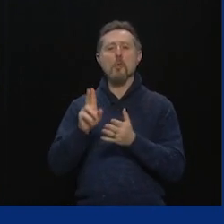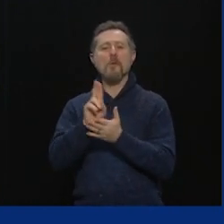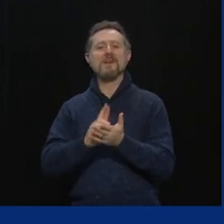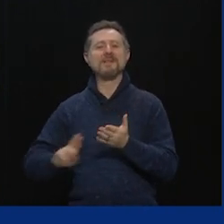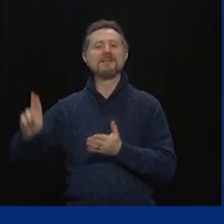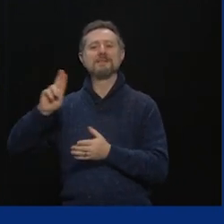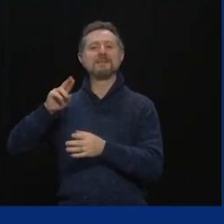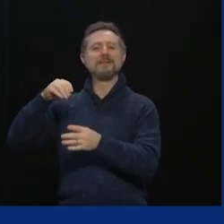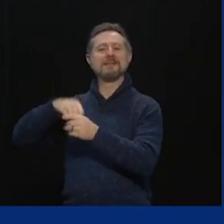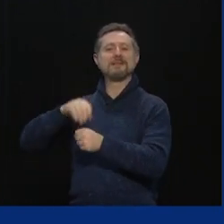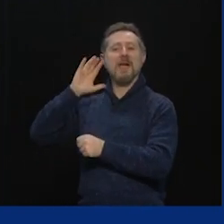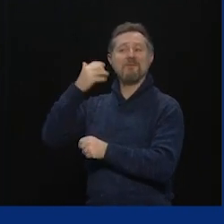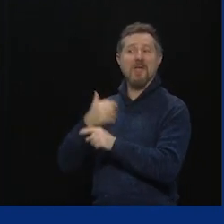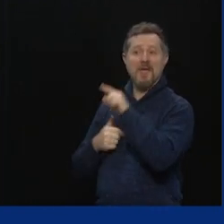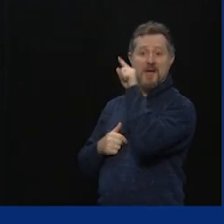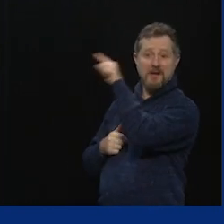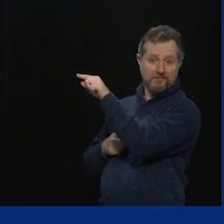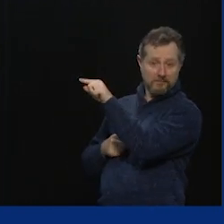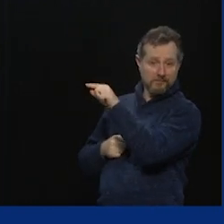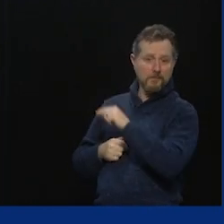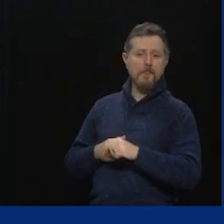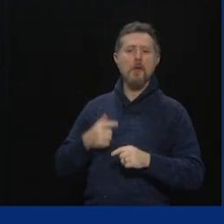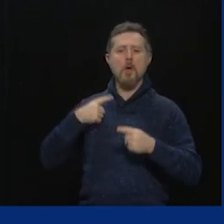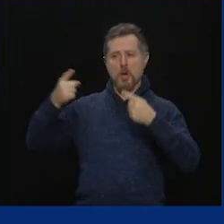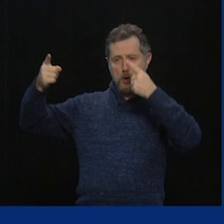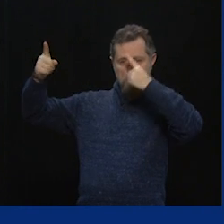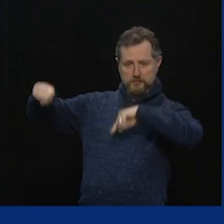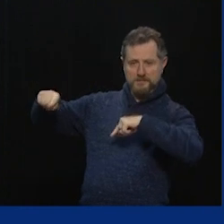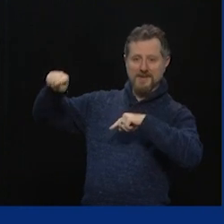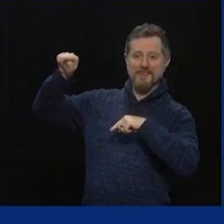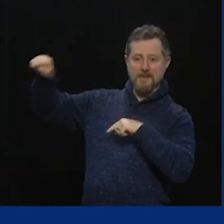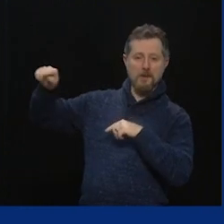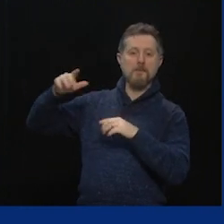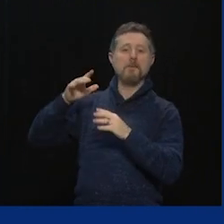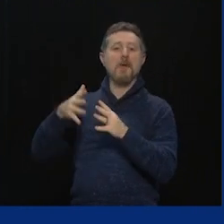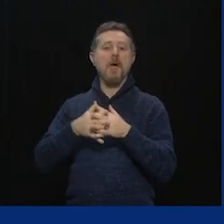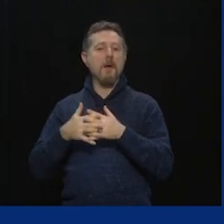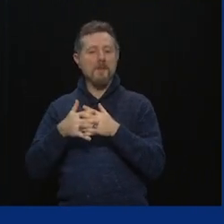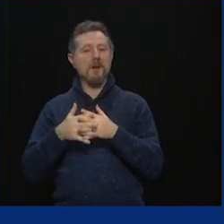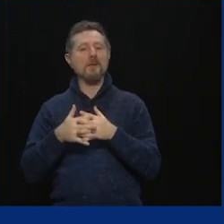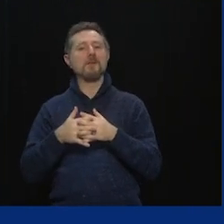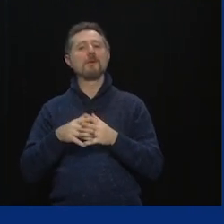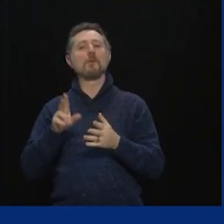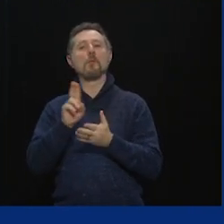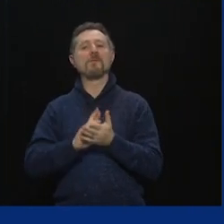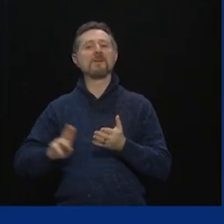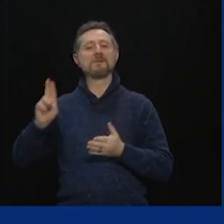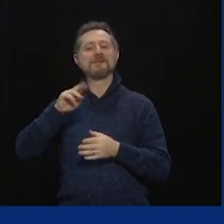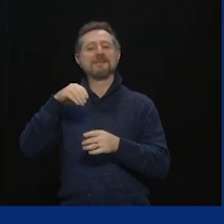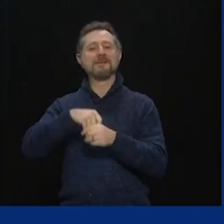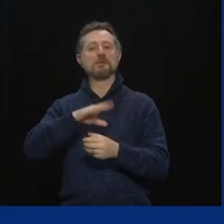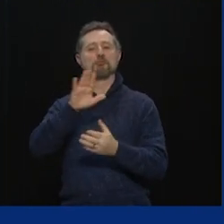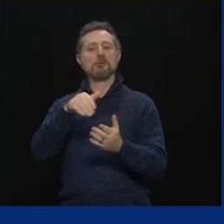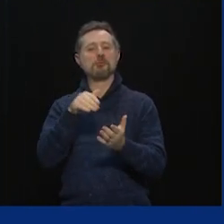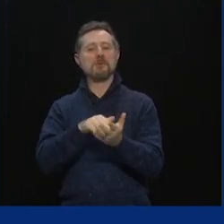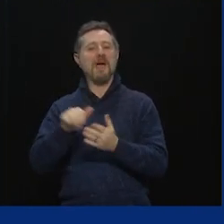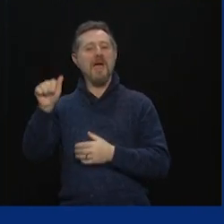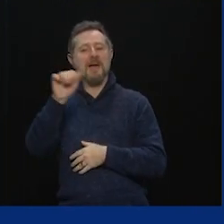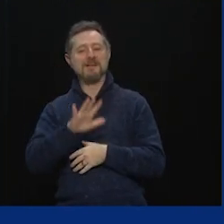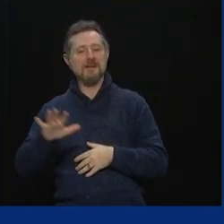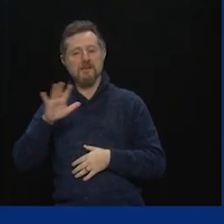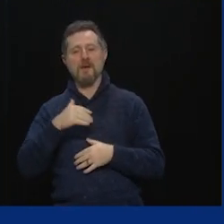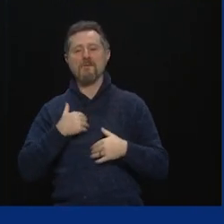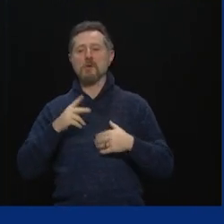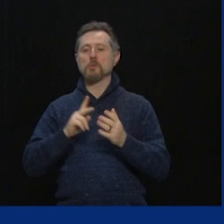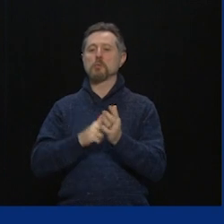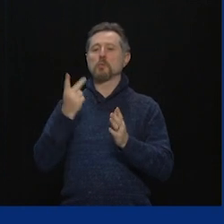exile, with whom we have an agreement, and the American University in Central Asia, where we have a dual degree program. And we've promised